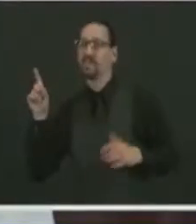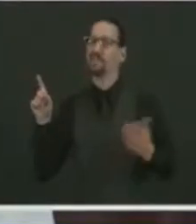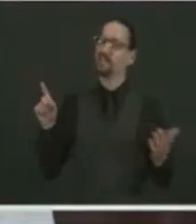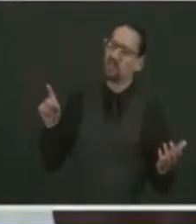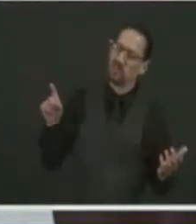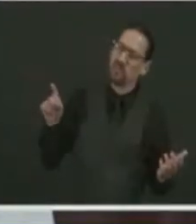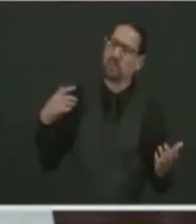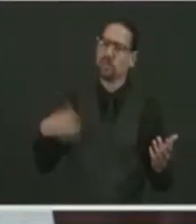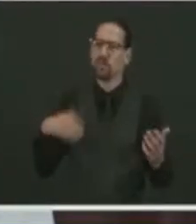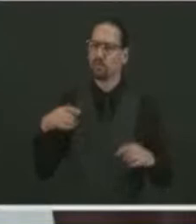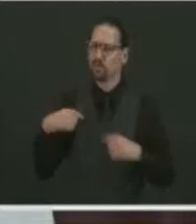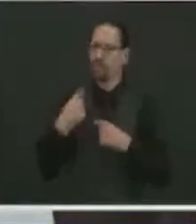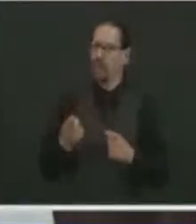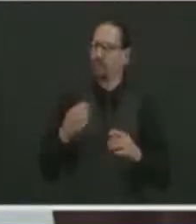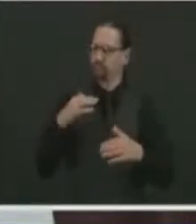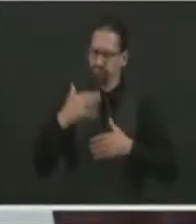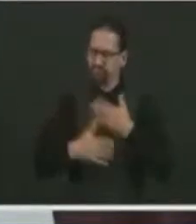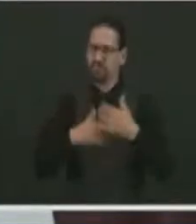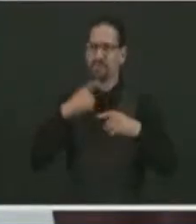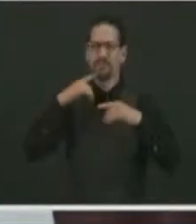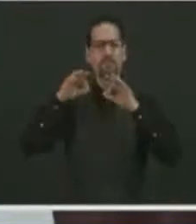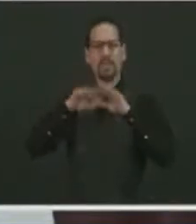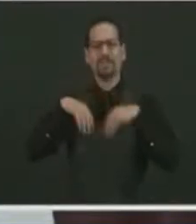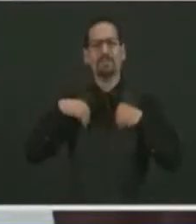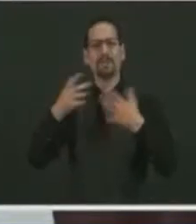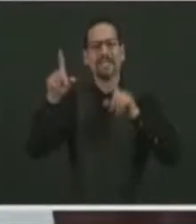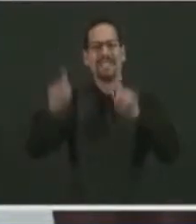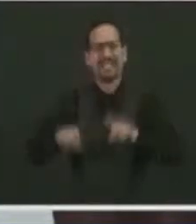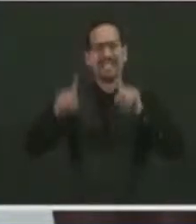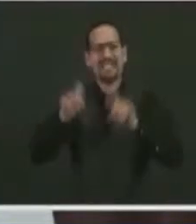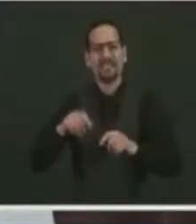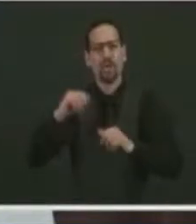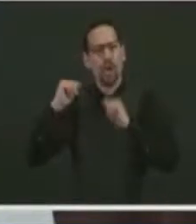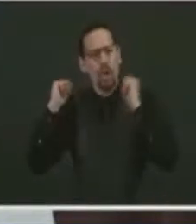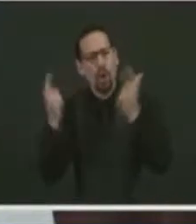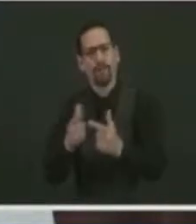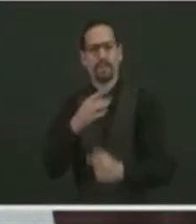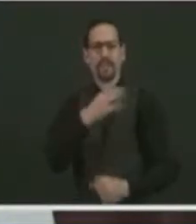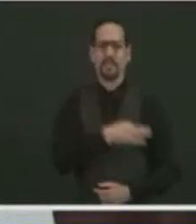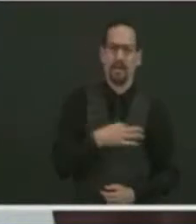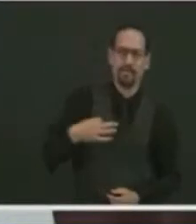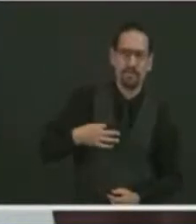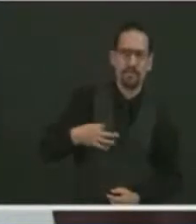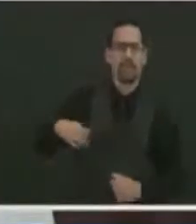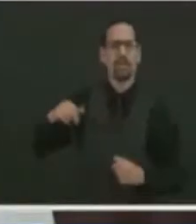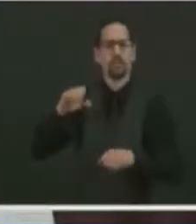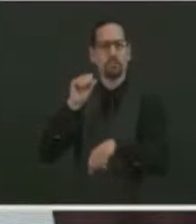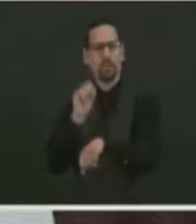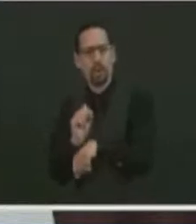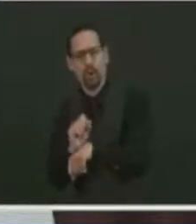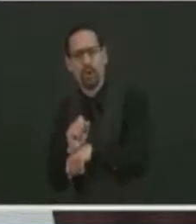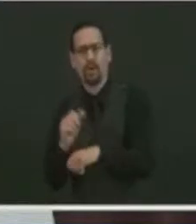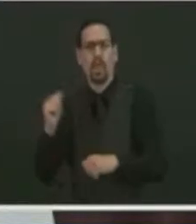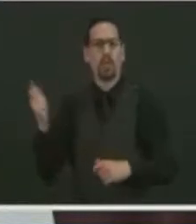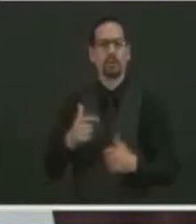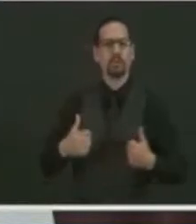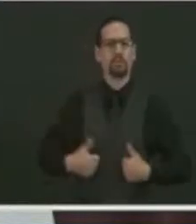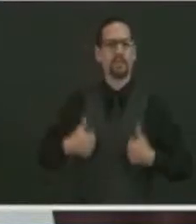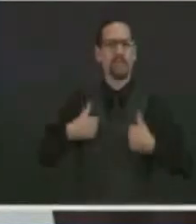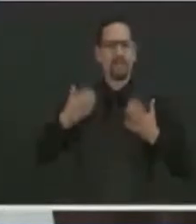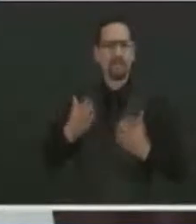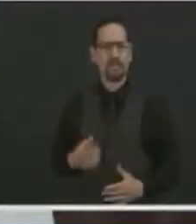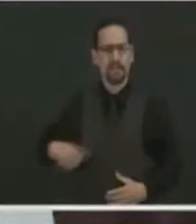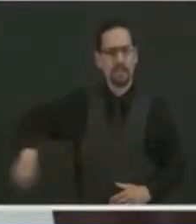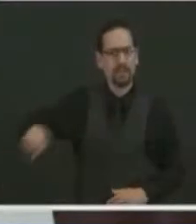We've offered testing to every resident and every worker in every nursing home, and we're committed to retesting all workers